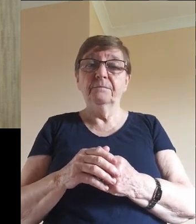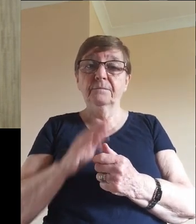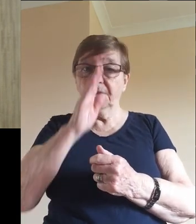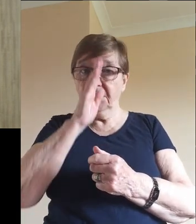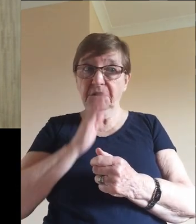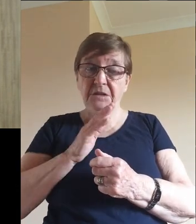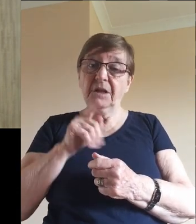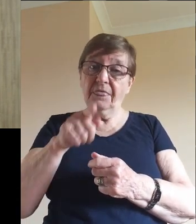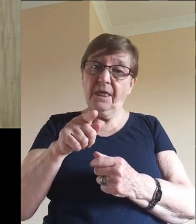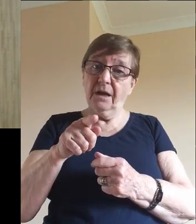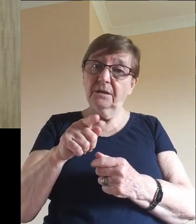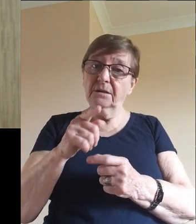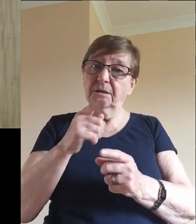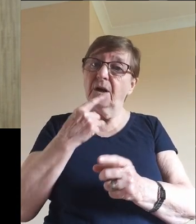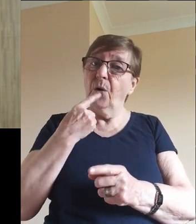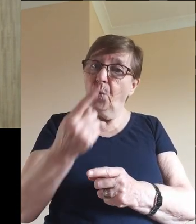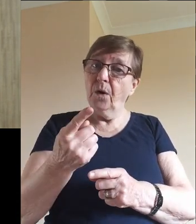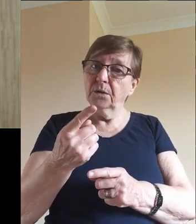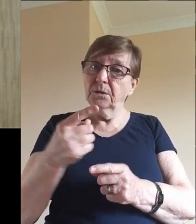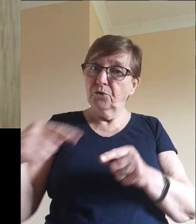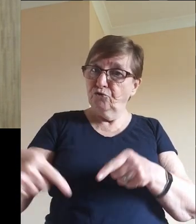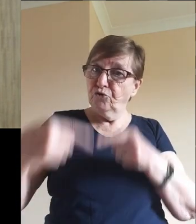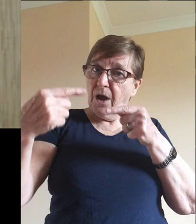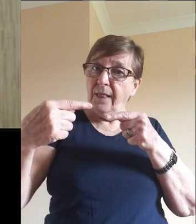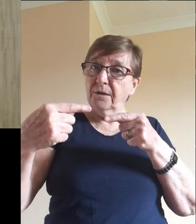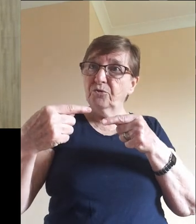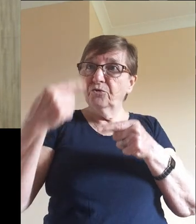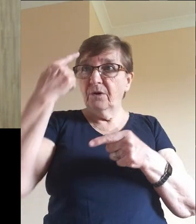Seriously, that's a word and a challenge for the church today.